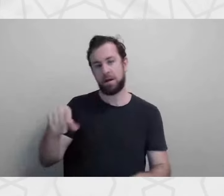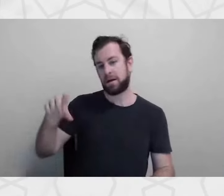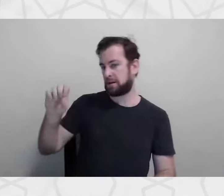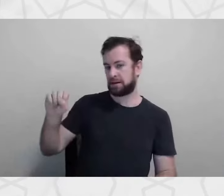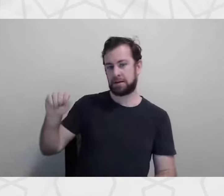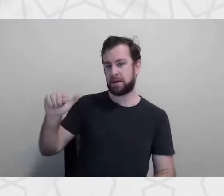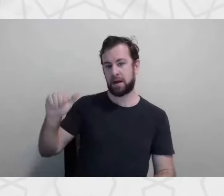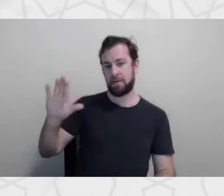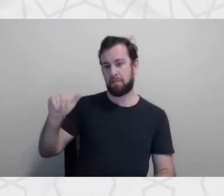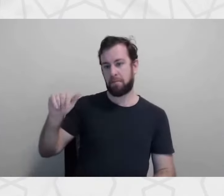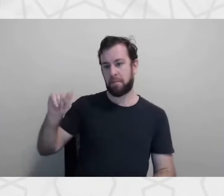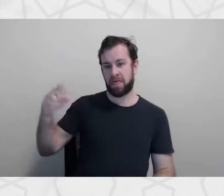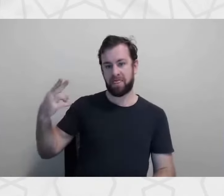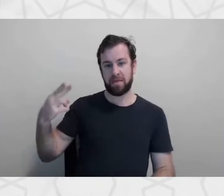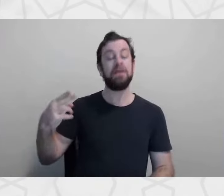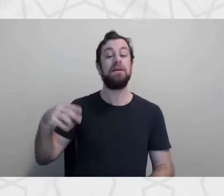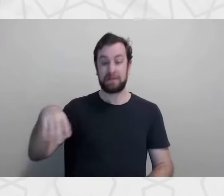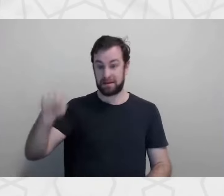was Sunday.